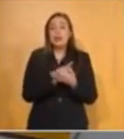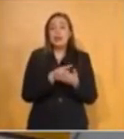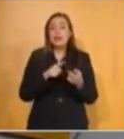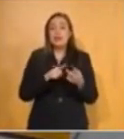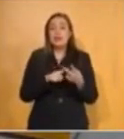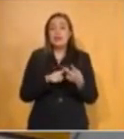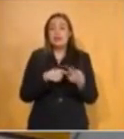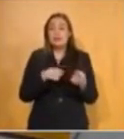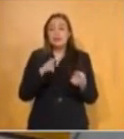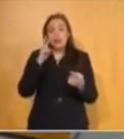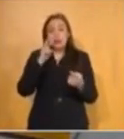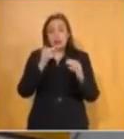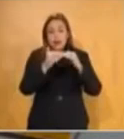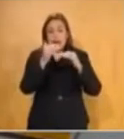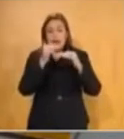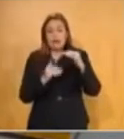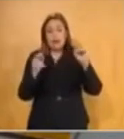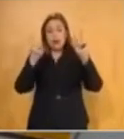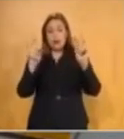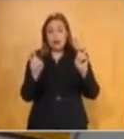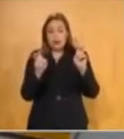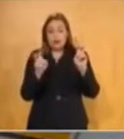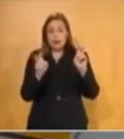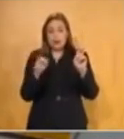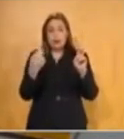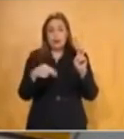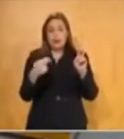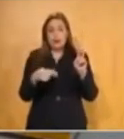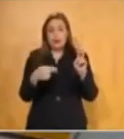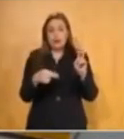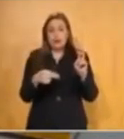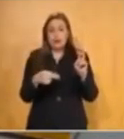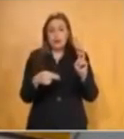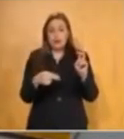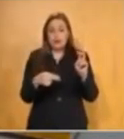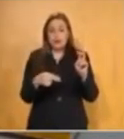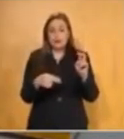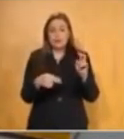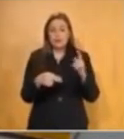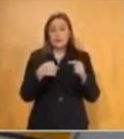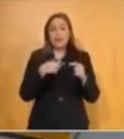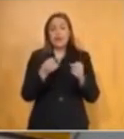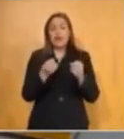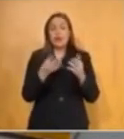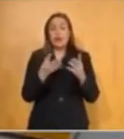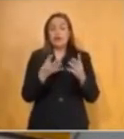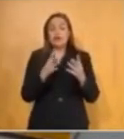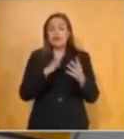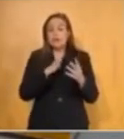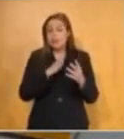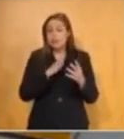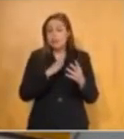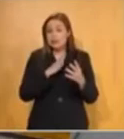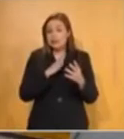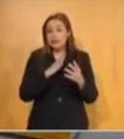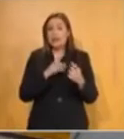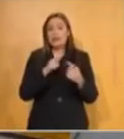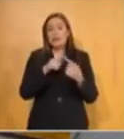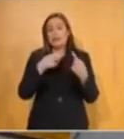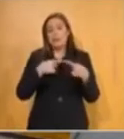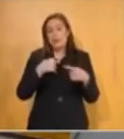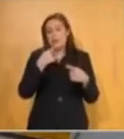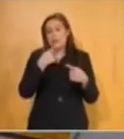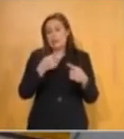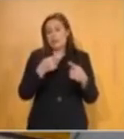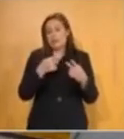to the title of the comic strip, and the number of tiers is 3. Mencionamos que el personaje principal era